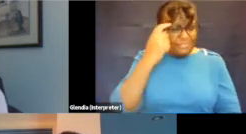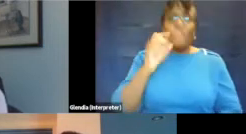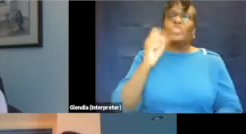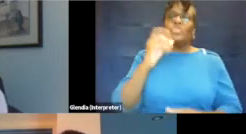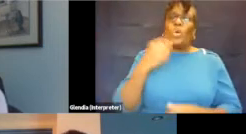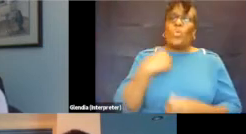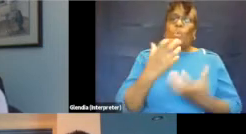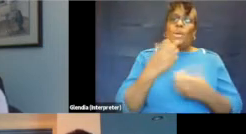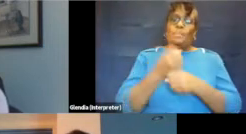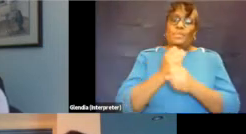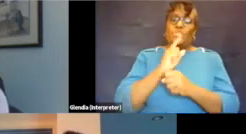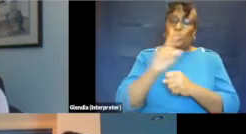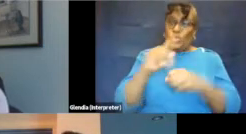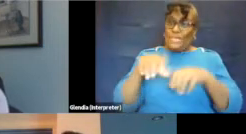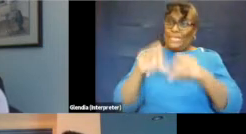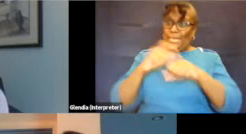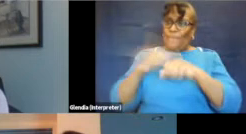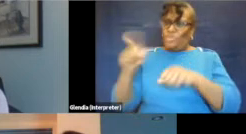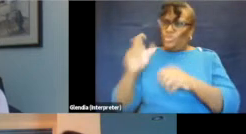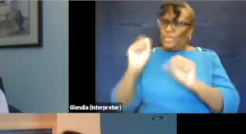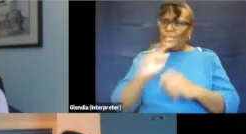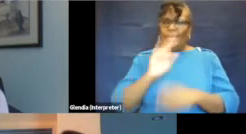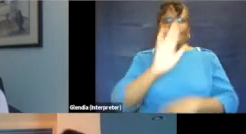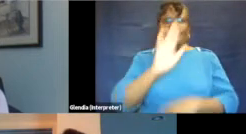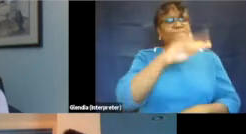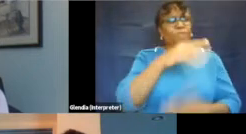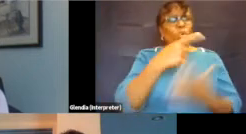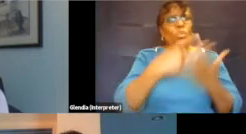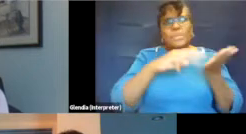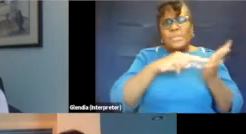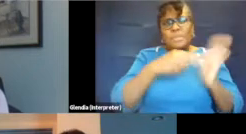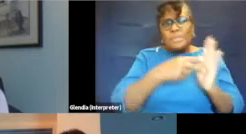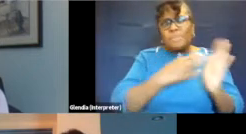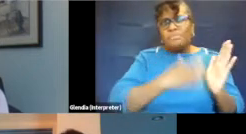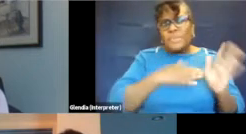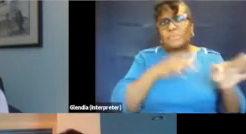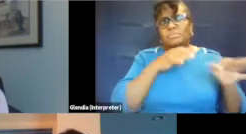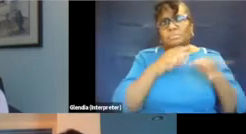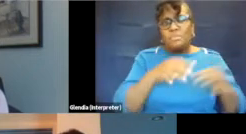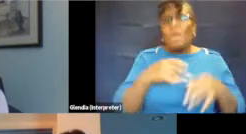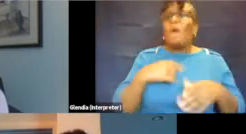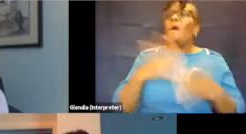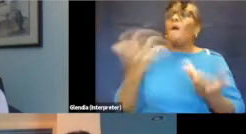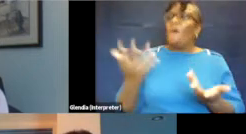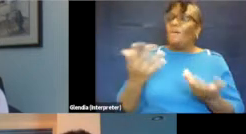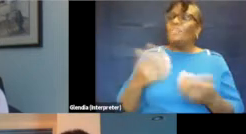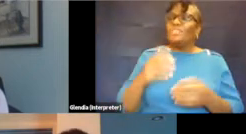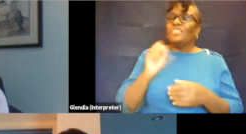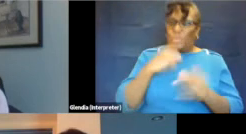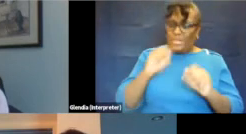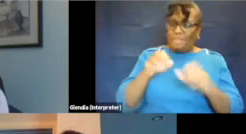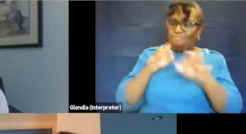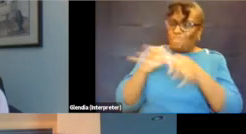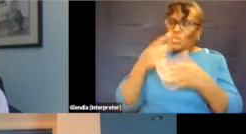time to also stop us and make us stop and actually explain what that means. What does that mean in your everyday life? What does